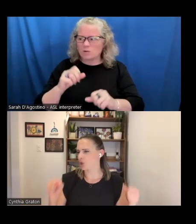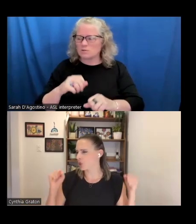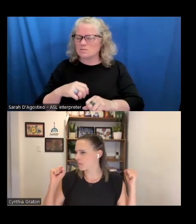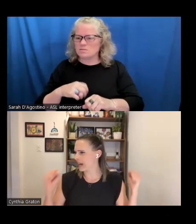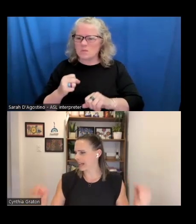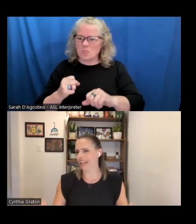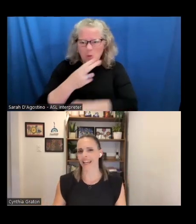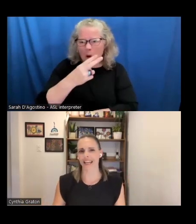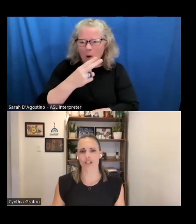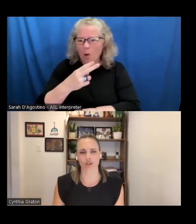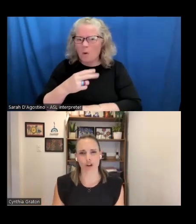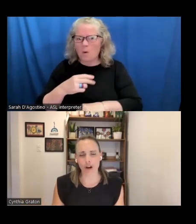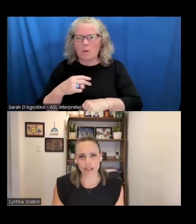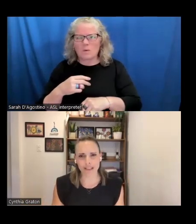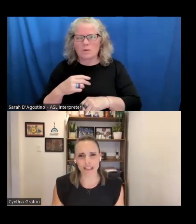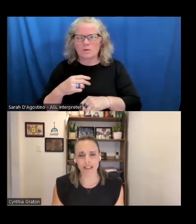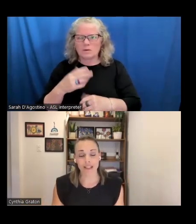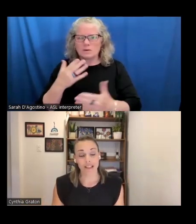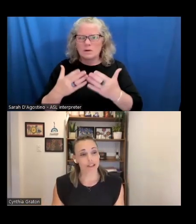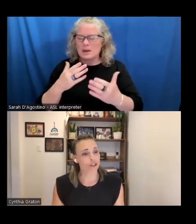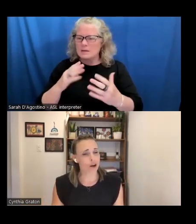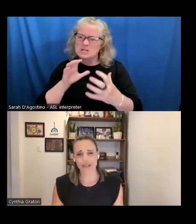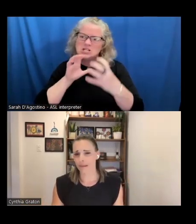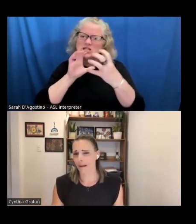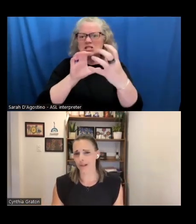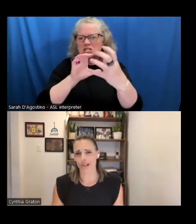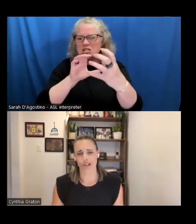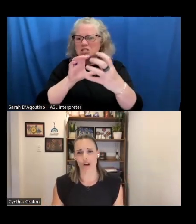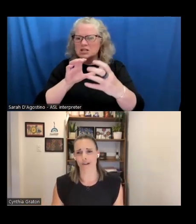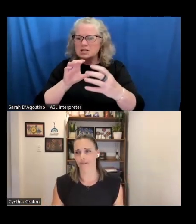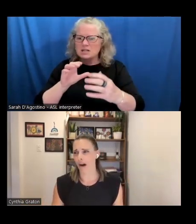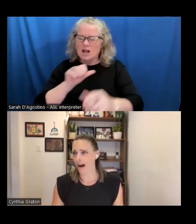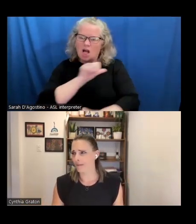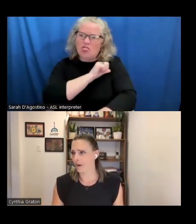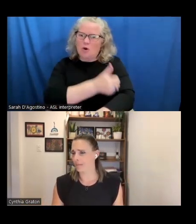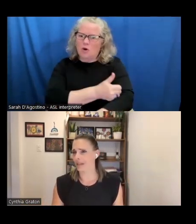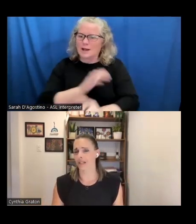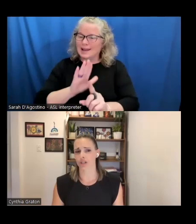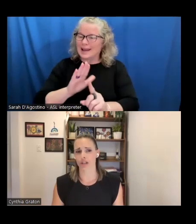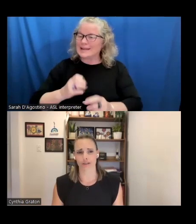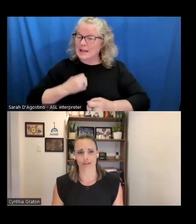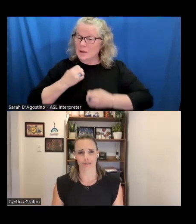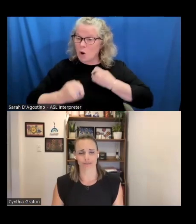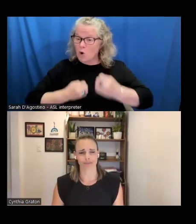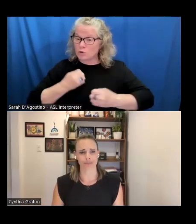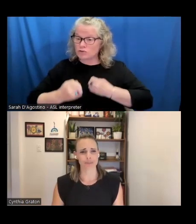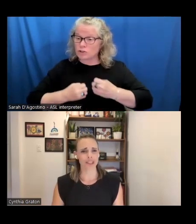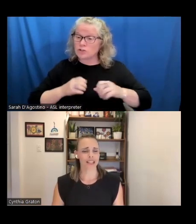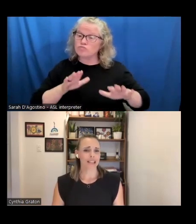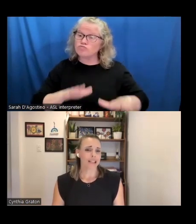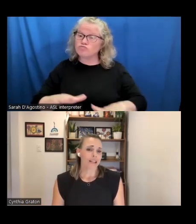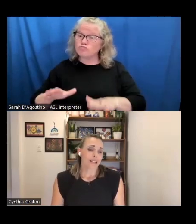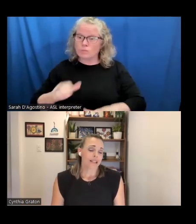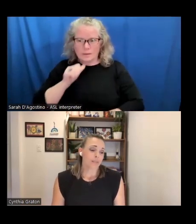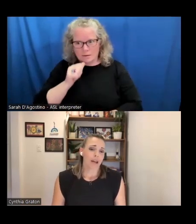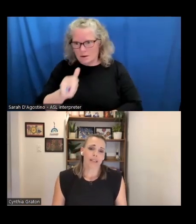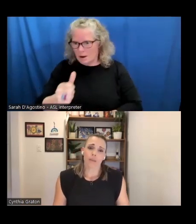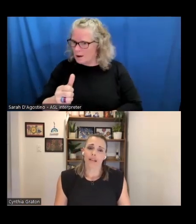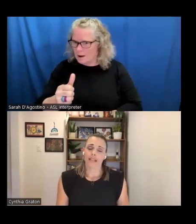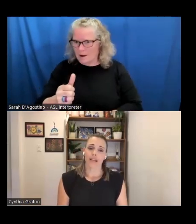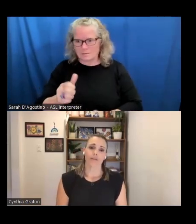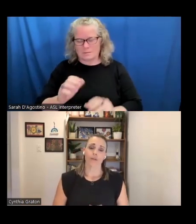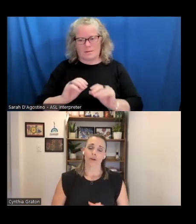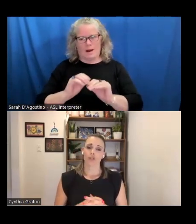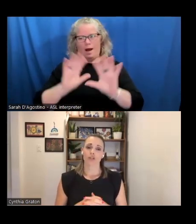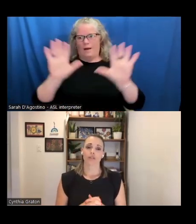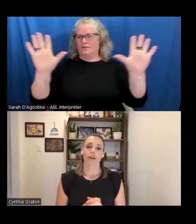might push back against authority. His emotions are far from being subtle. Despite the